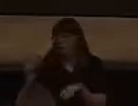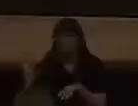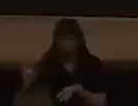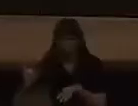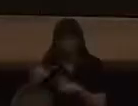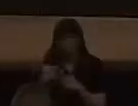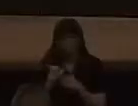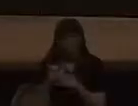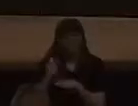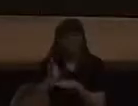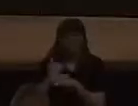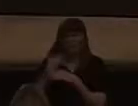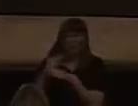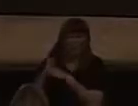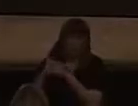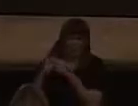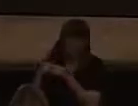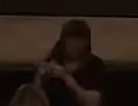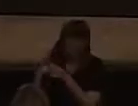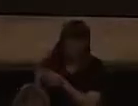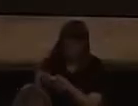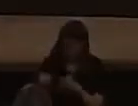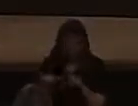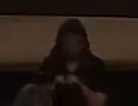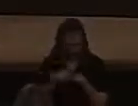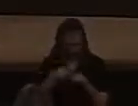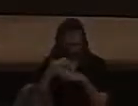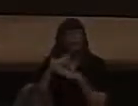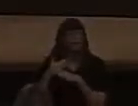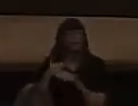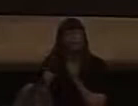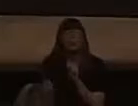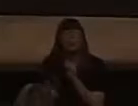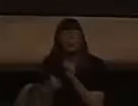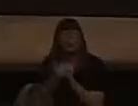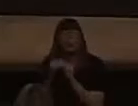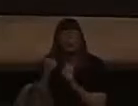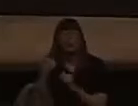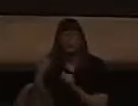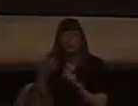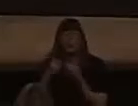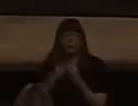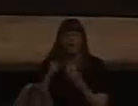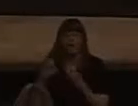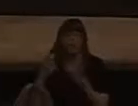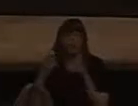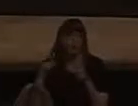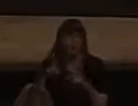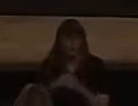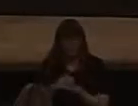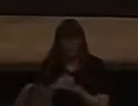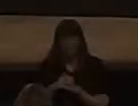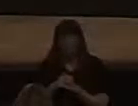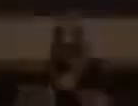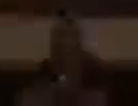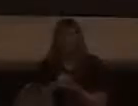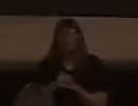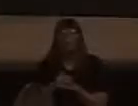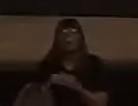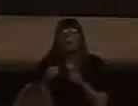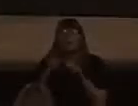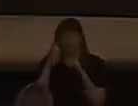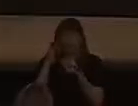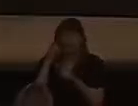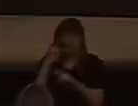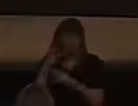established a partnership. We also have a partnership with the New York Department of Education with Respect for All. And